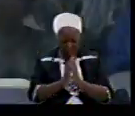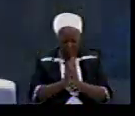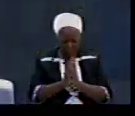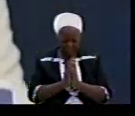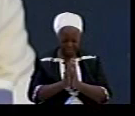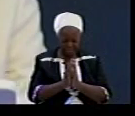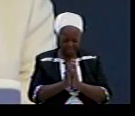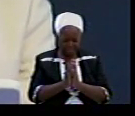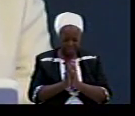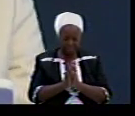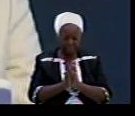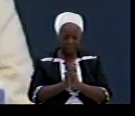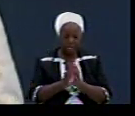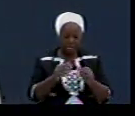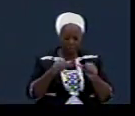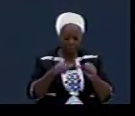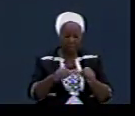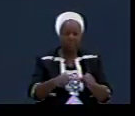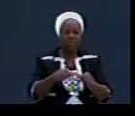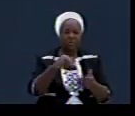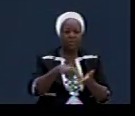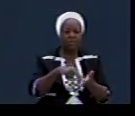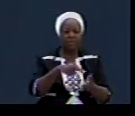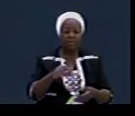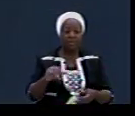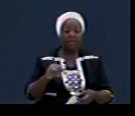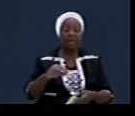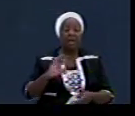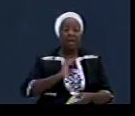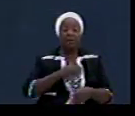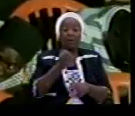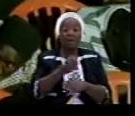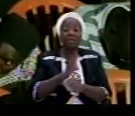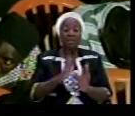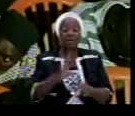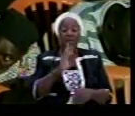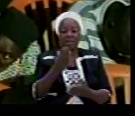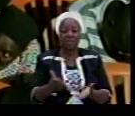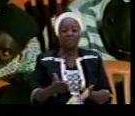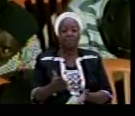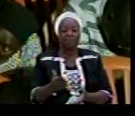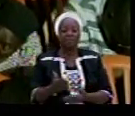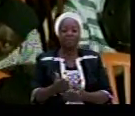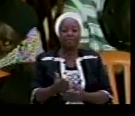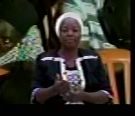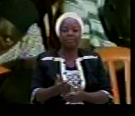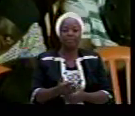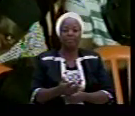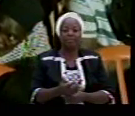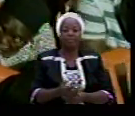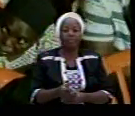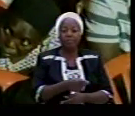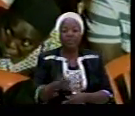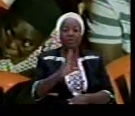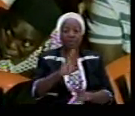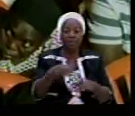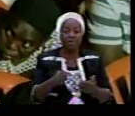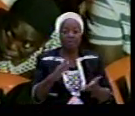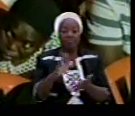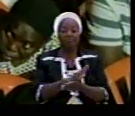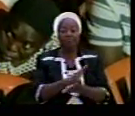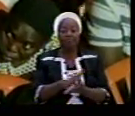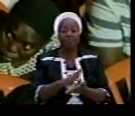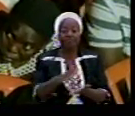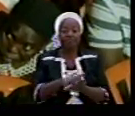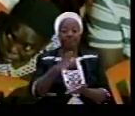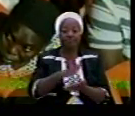Amen. Keep on standing. Our counselors are nearby there. They'll give you sleeves to fill. Want